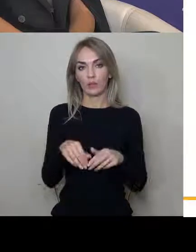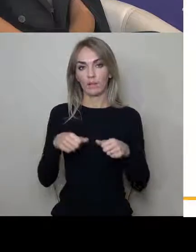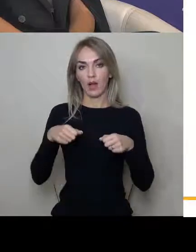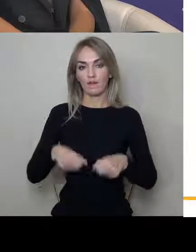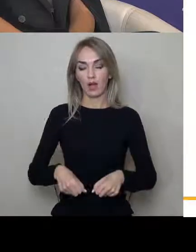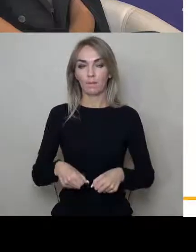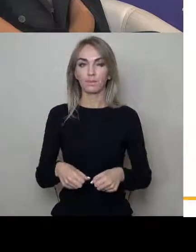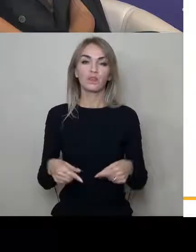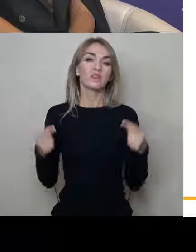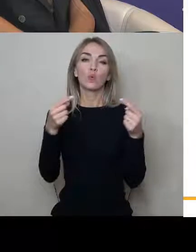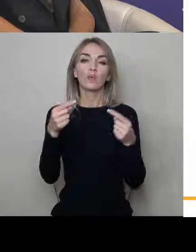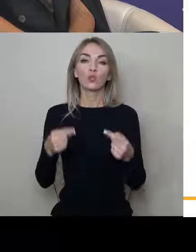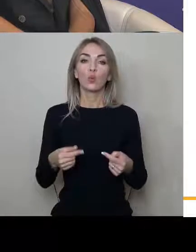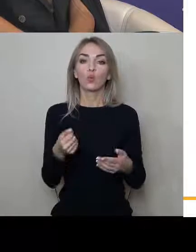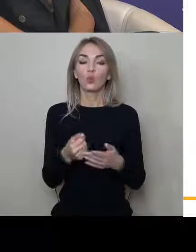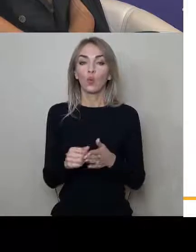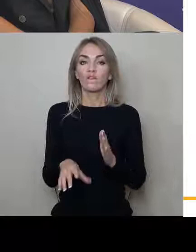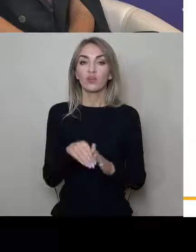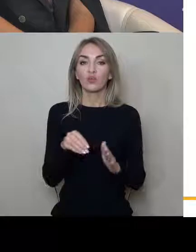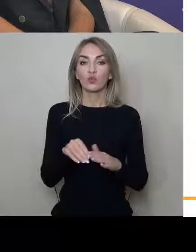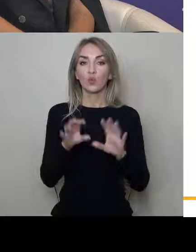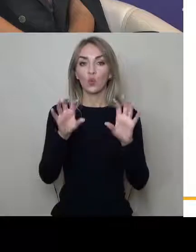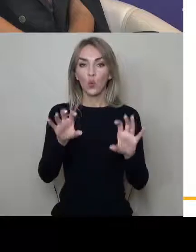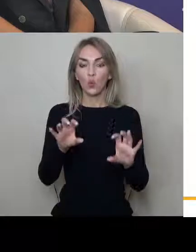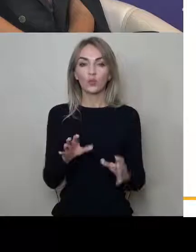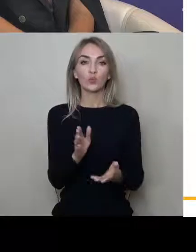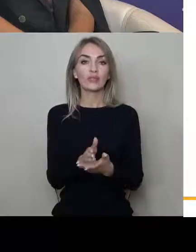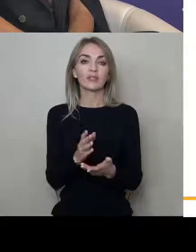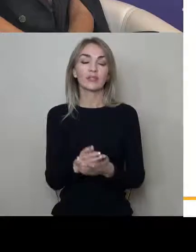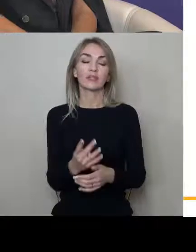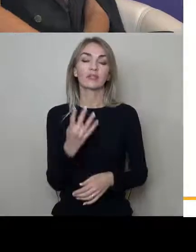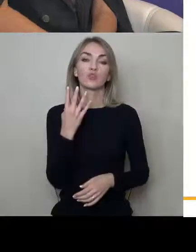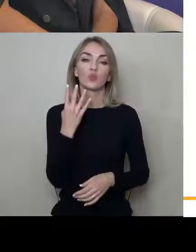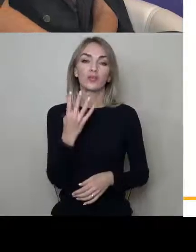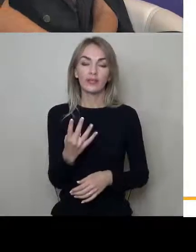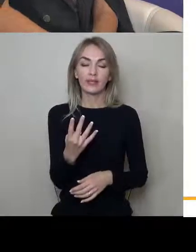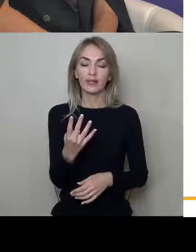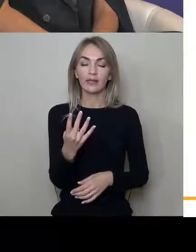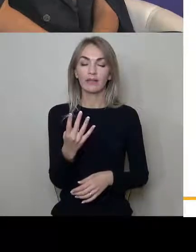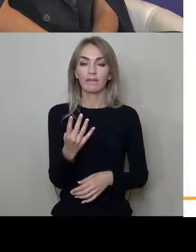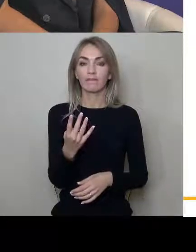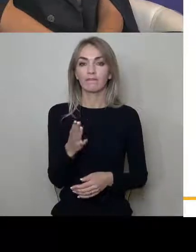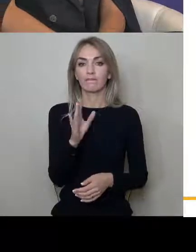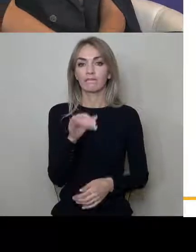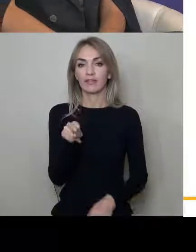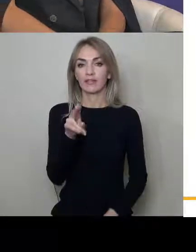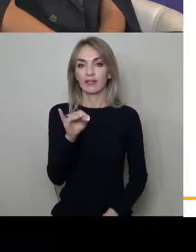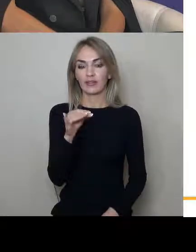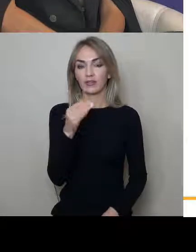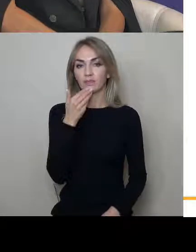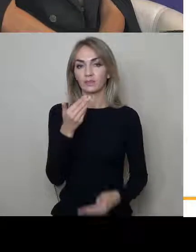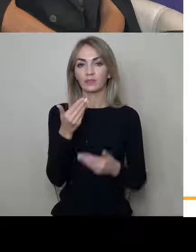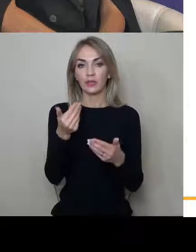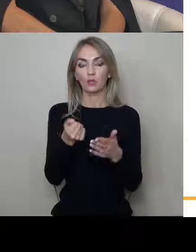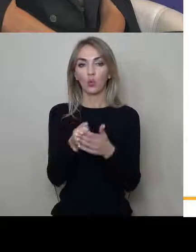electoral rights. Under electoral code, there are 4 types of entities that